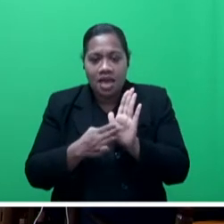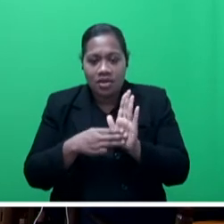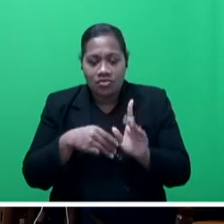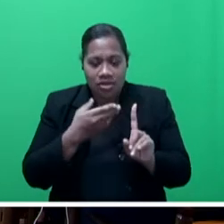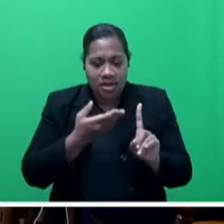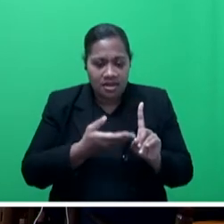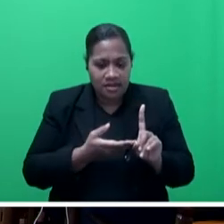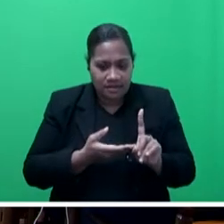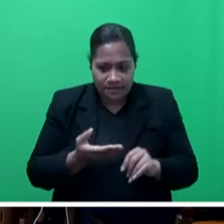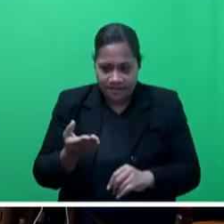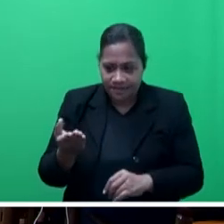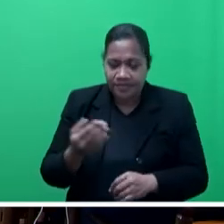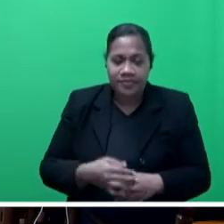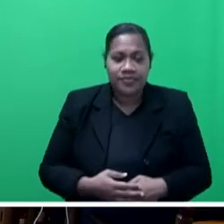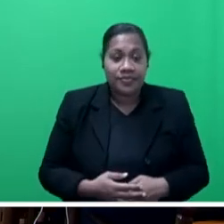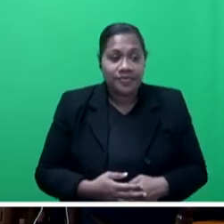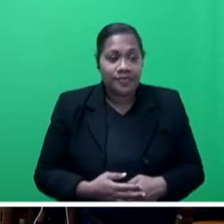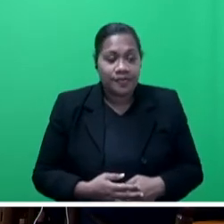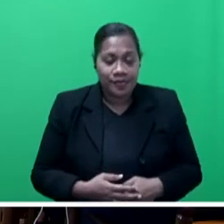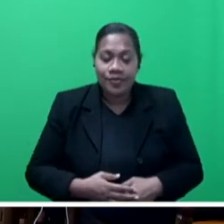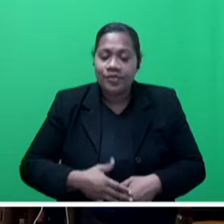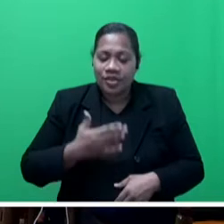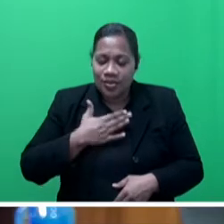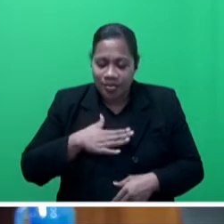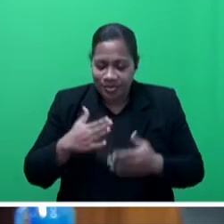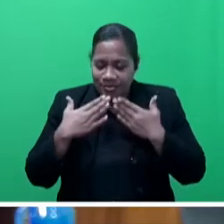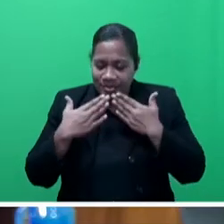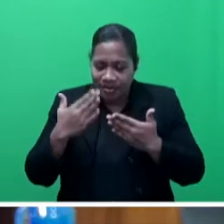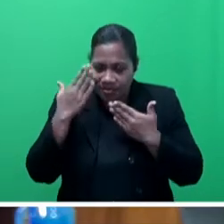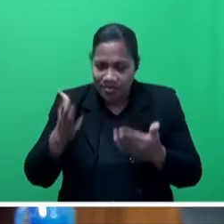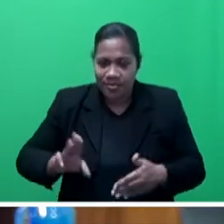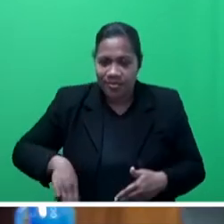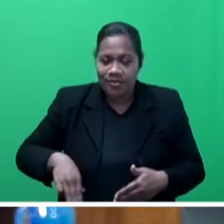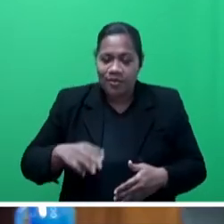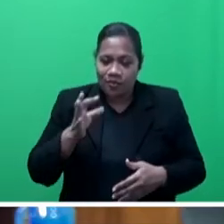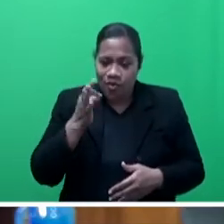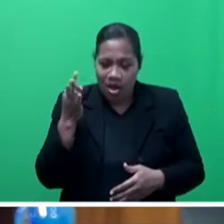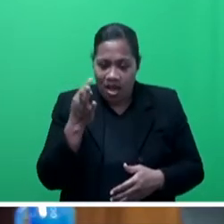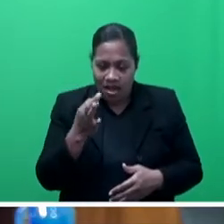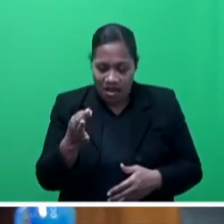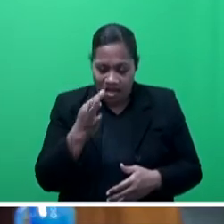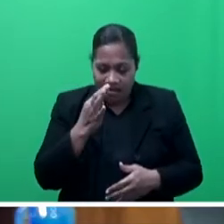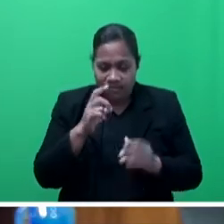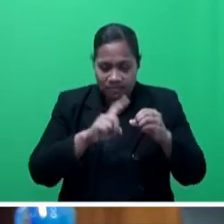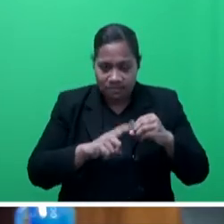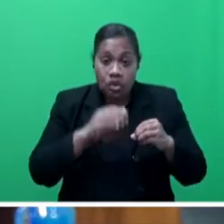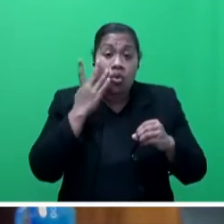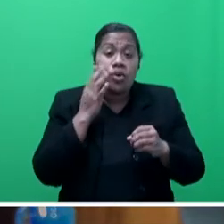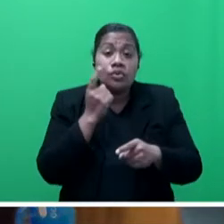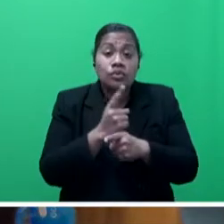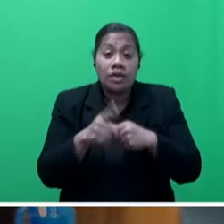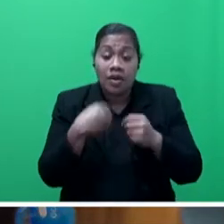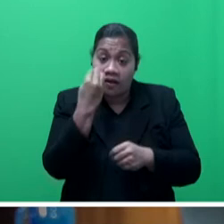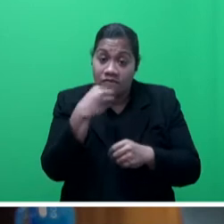Mr. Speaker, sir, I want to thank the honourable member for asking this question. Mr. Speaker, sir, when you talk about food security, there